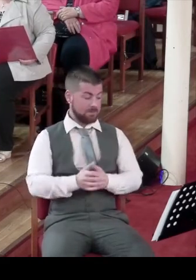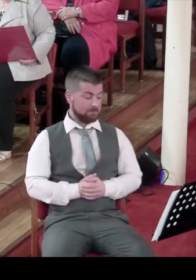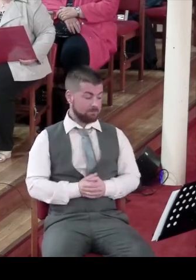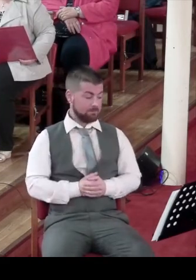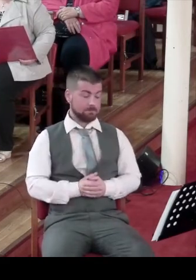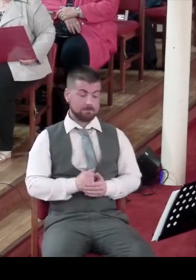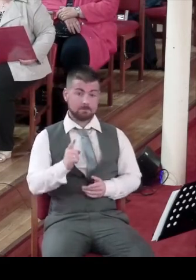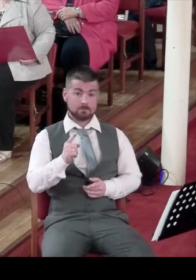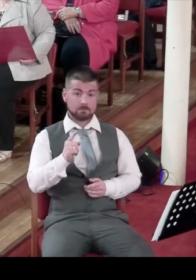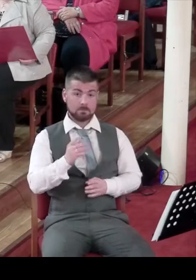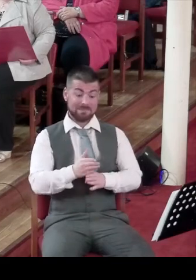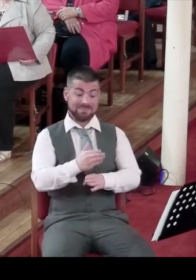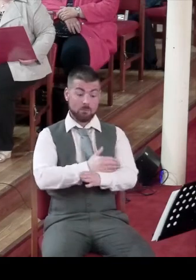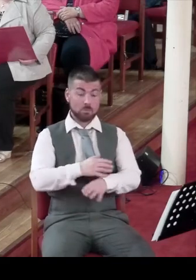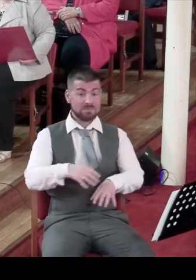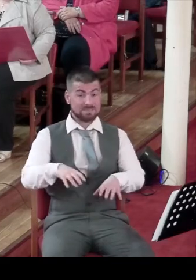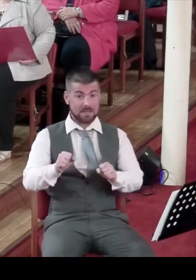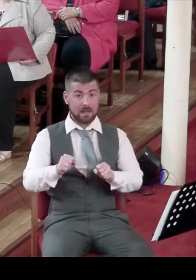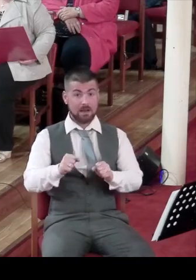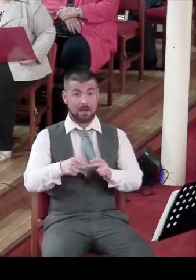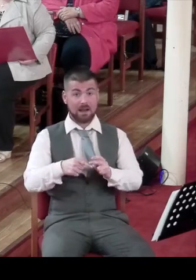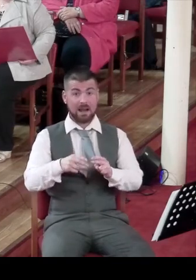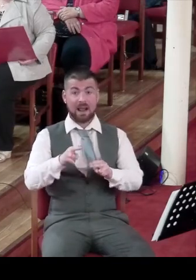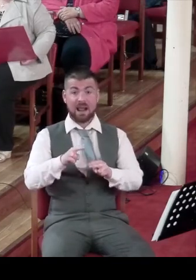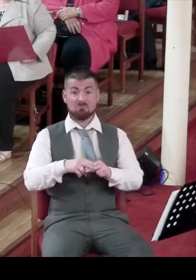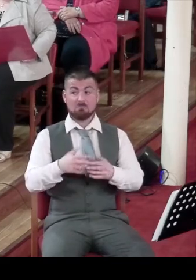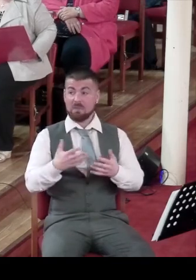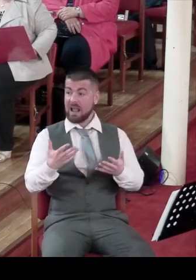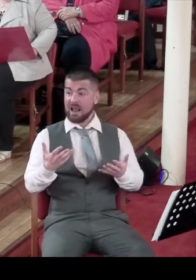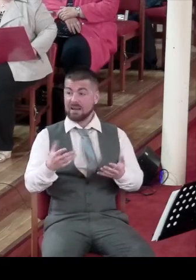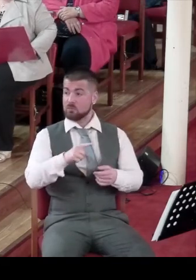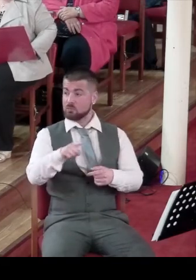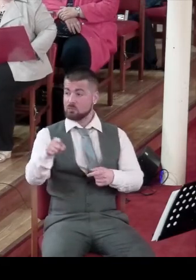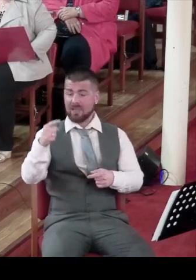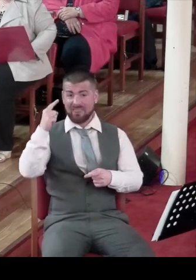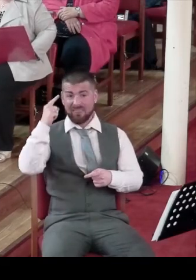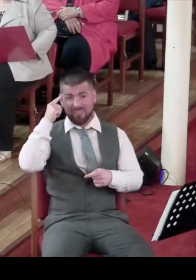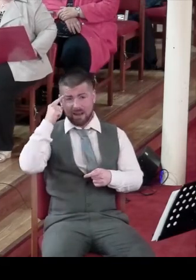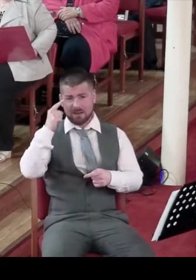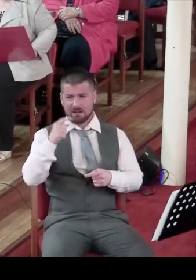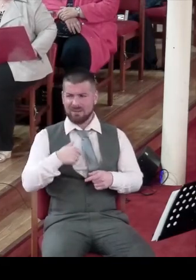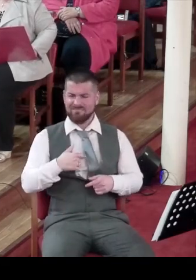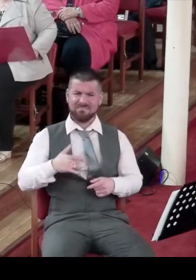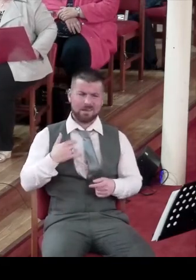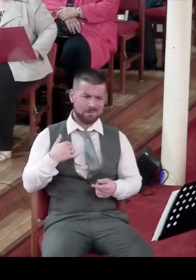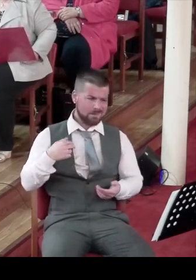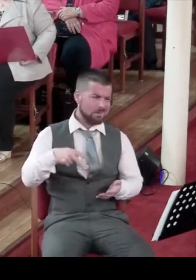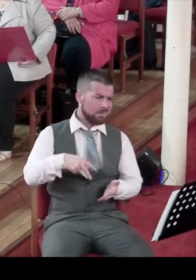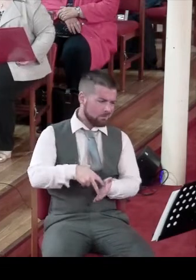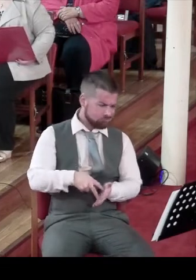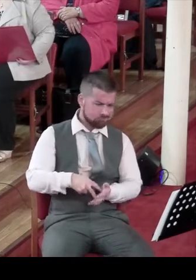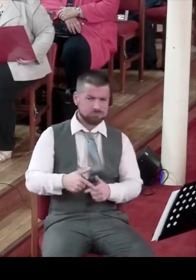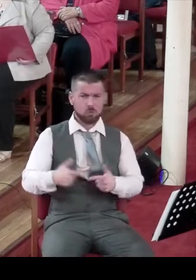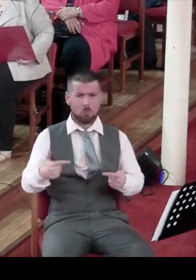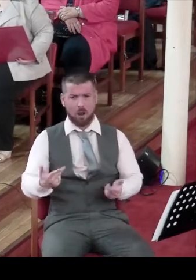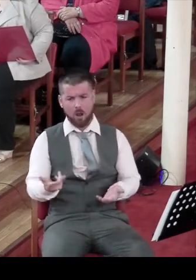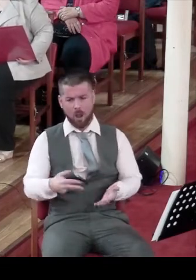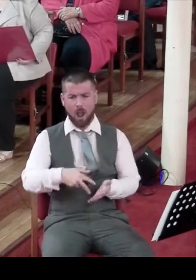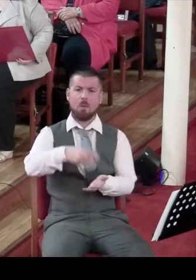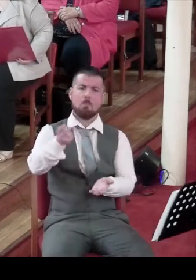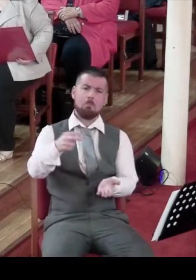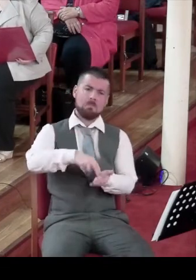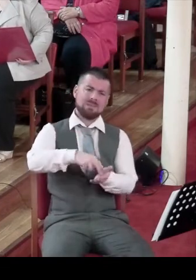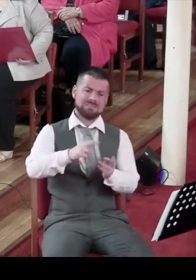Can I say just before we sing it, that if at any point this morning you think that you're standing up too much, or you're standing up and sitting down too